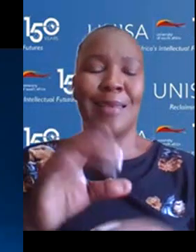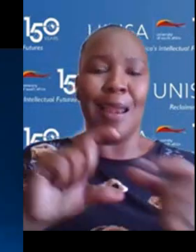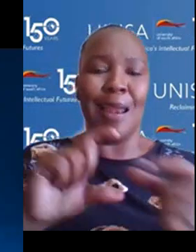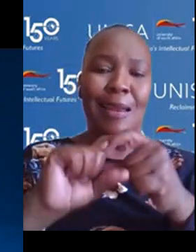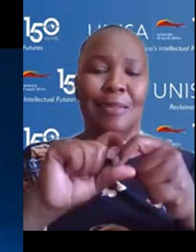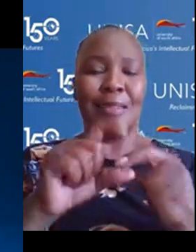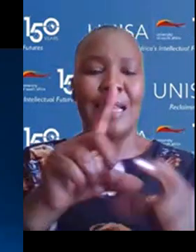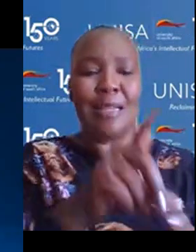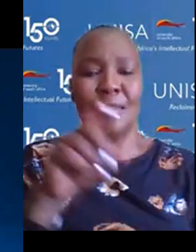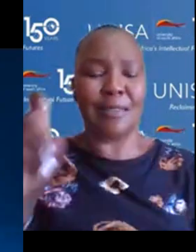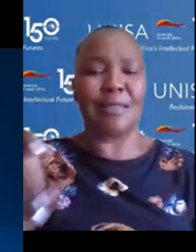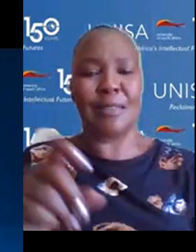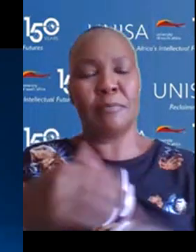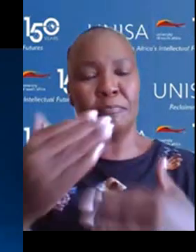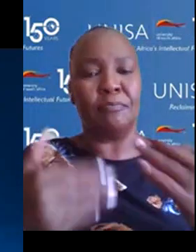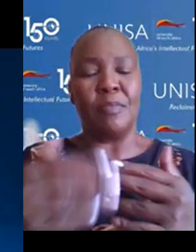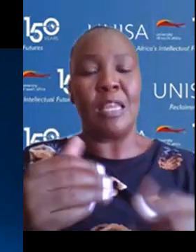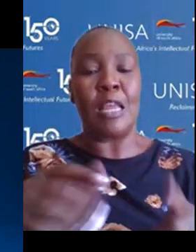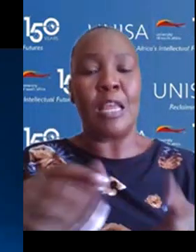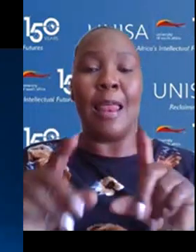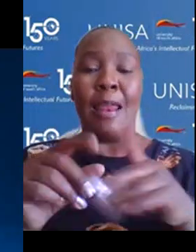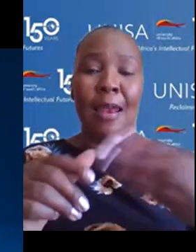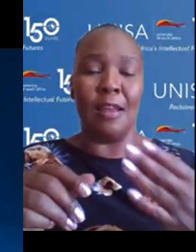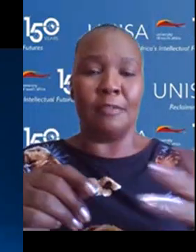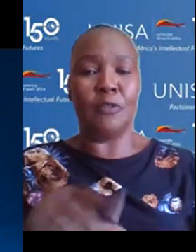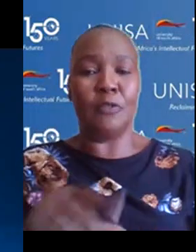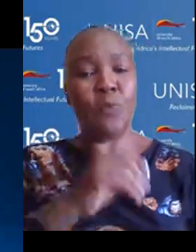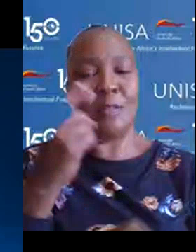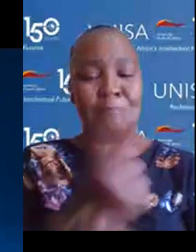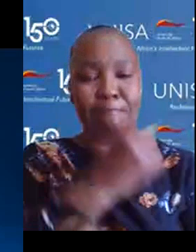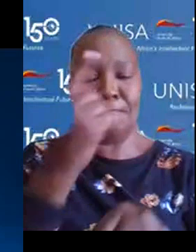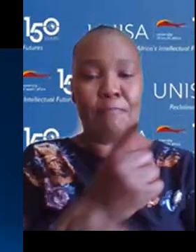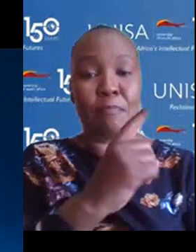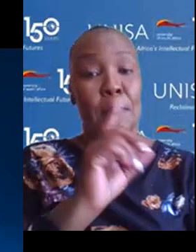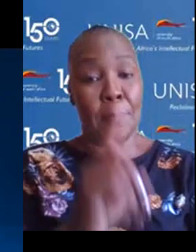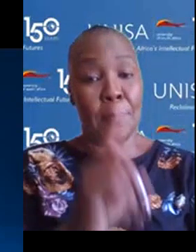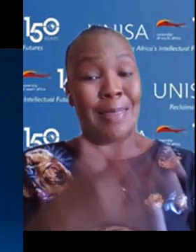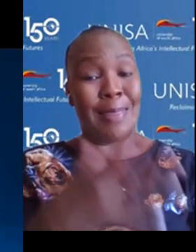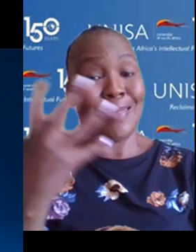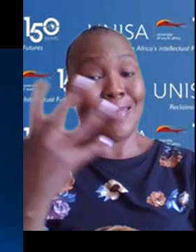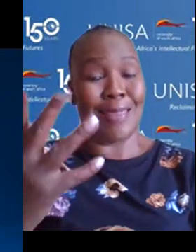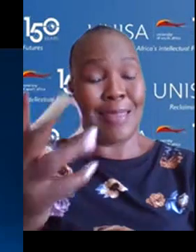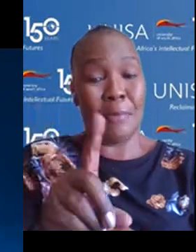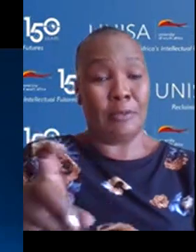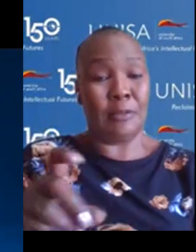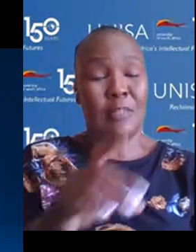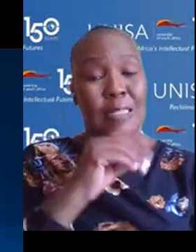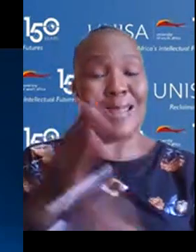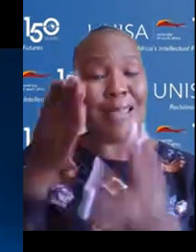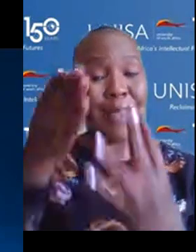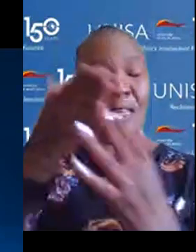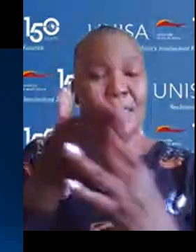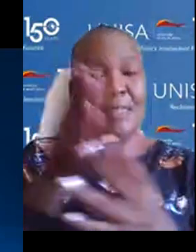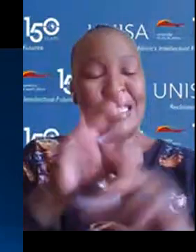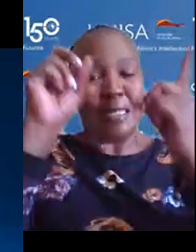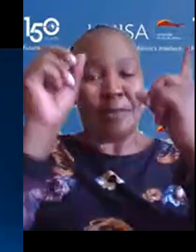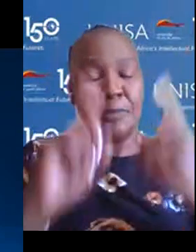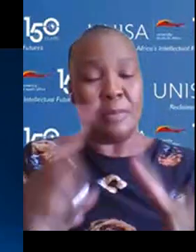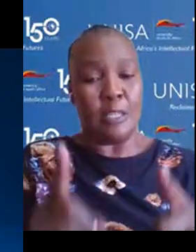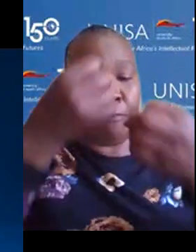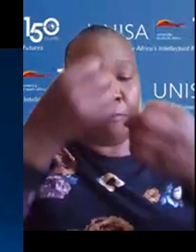dragging an item, etc., the left button is always the button you use. But the right mouse button is used to access special